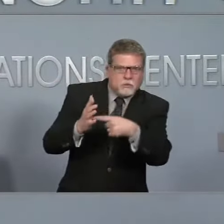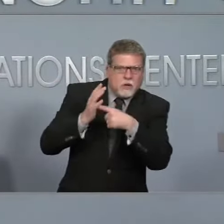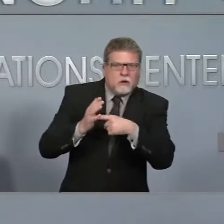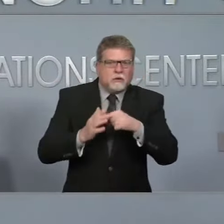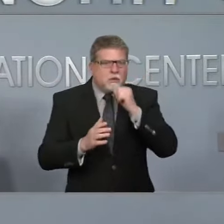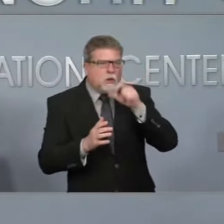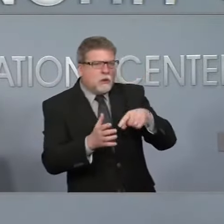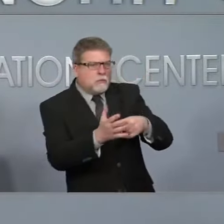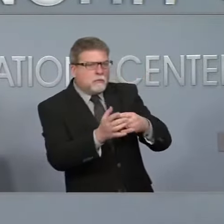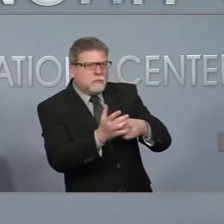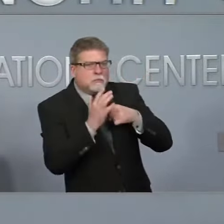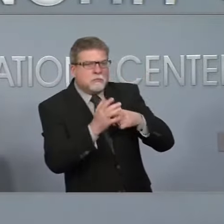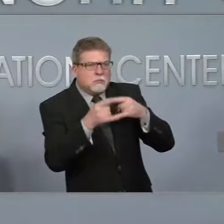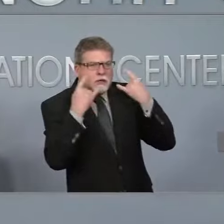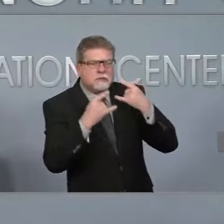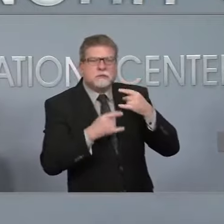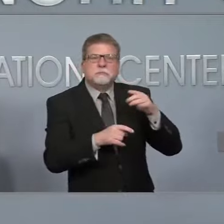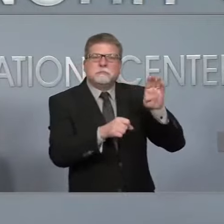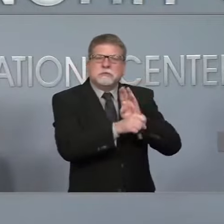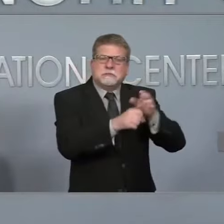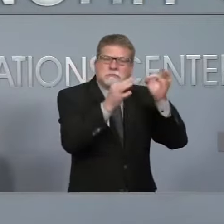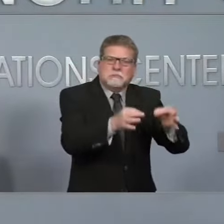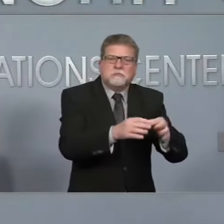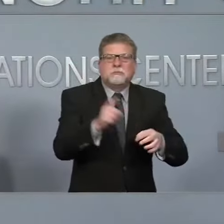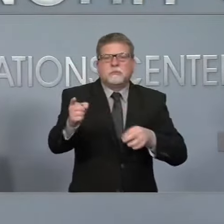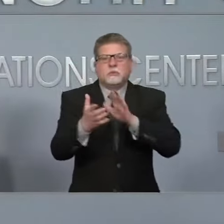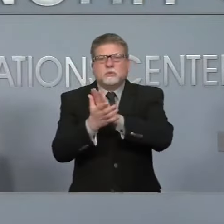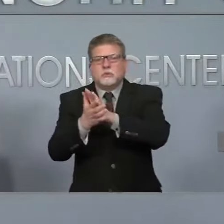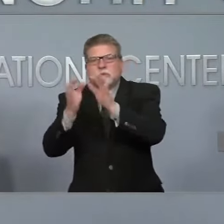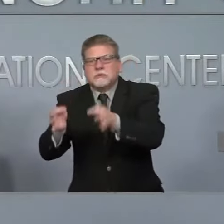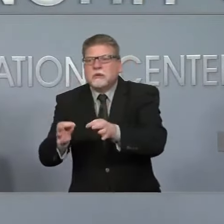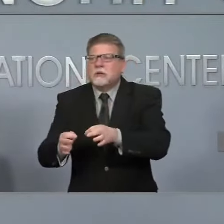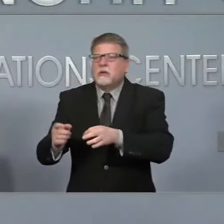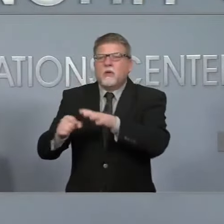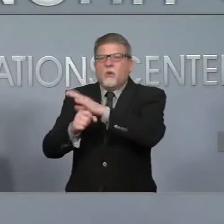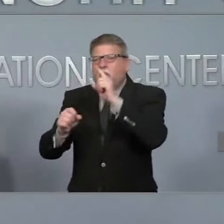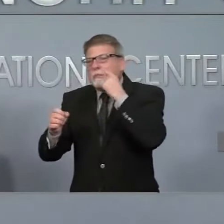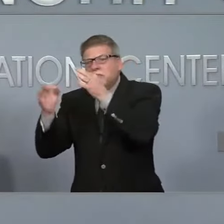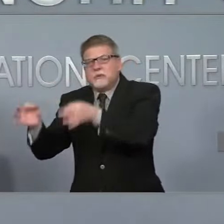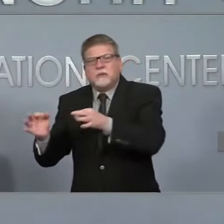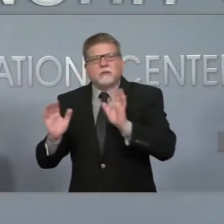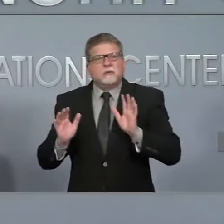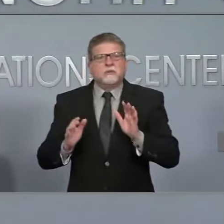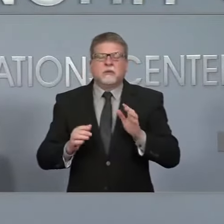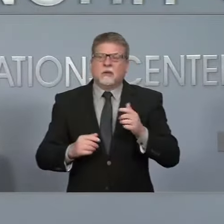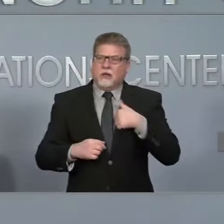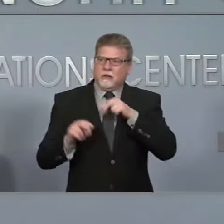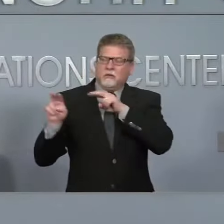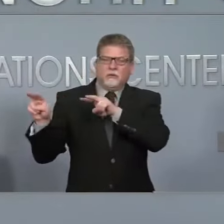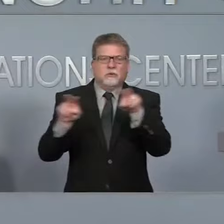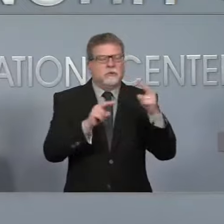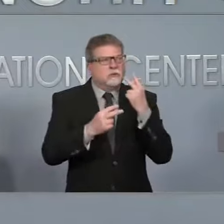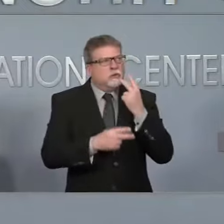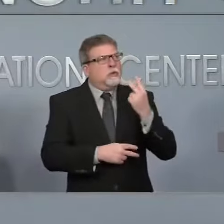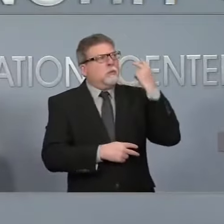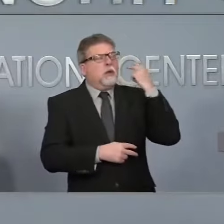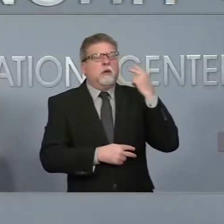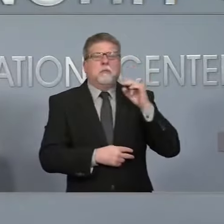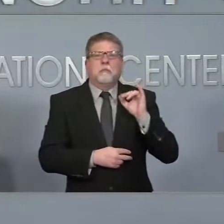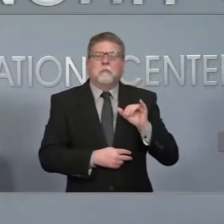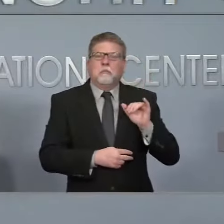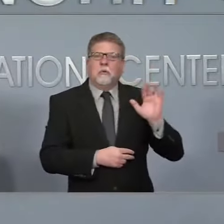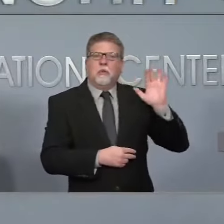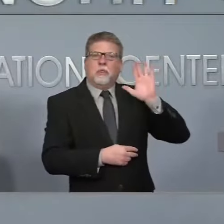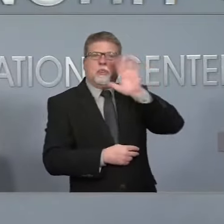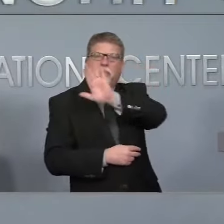have. I'm grateful for local officials who've done amazing work to protect children and save lives